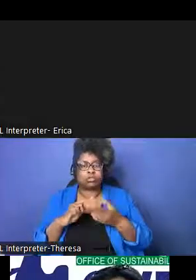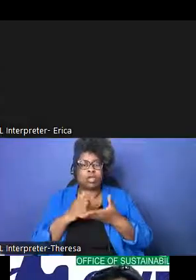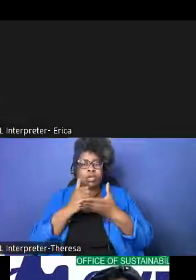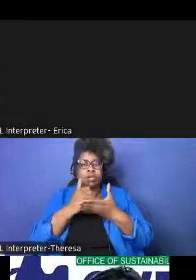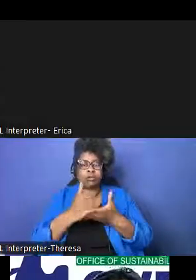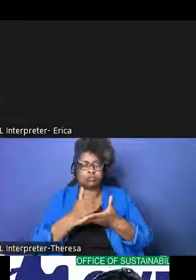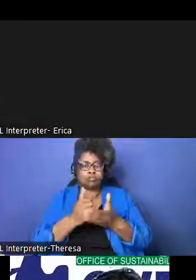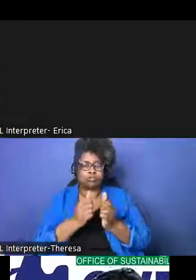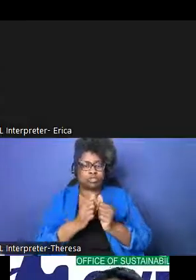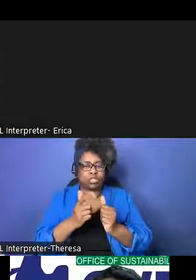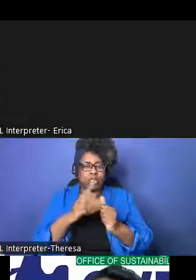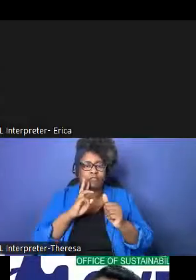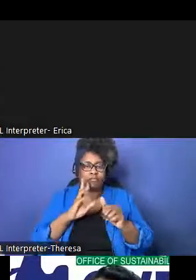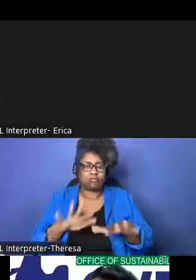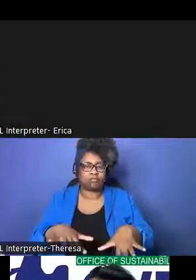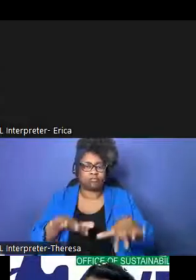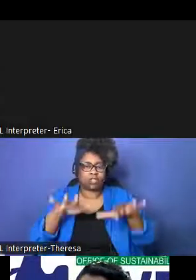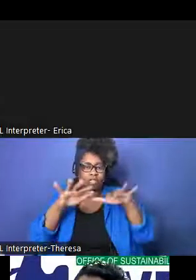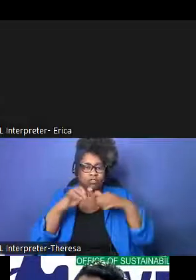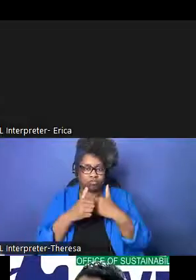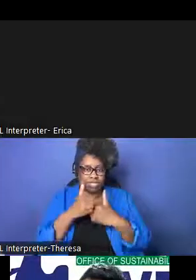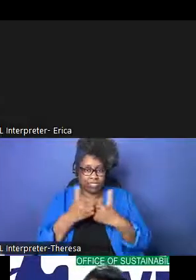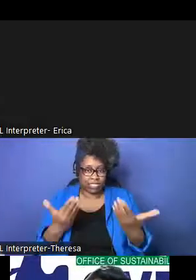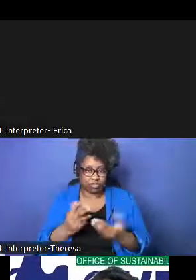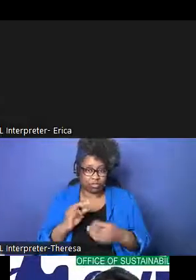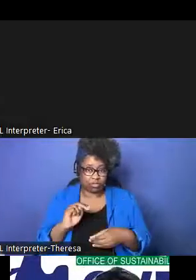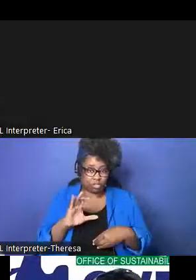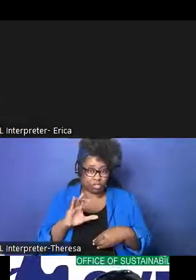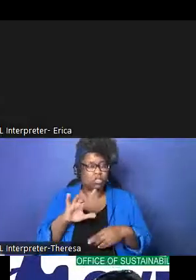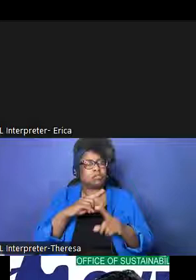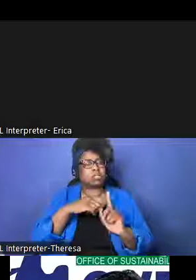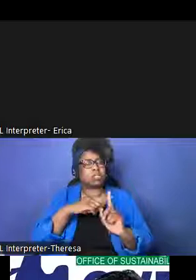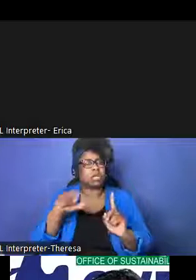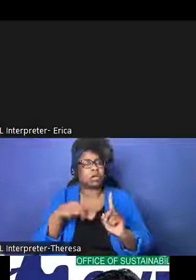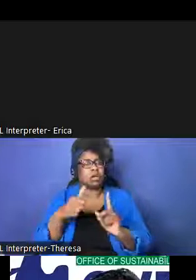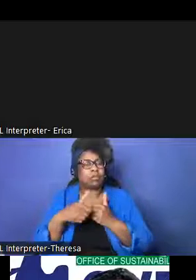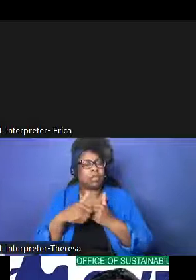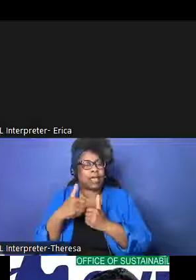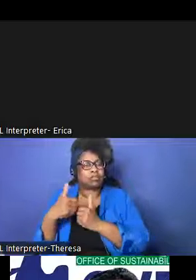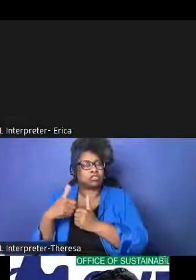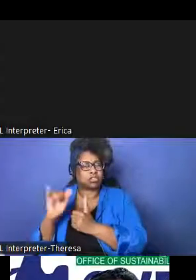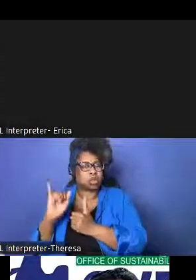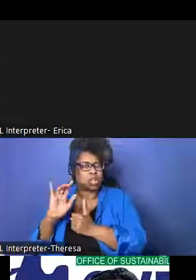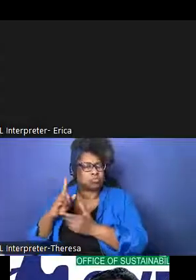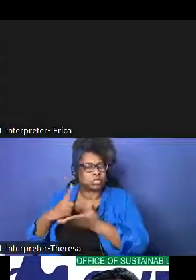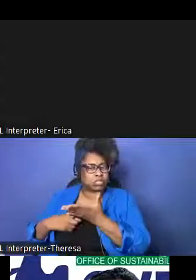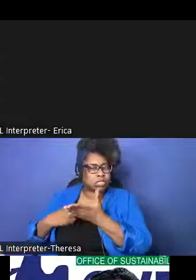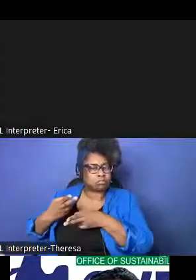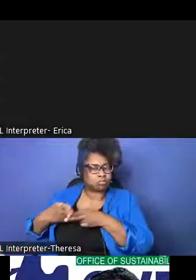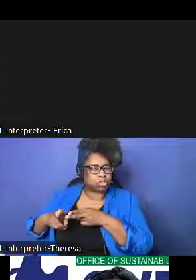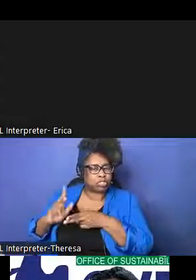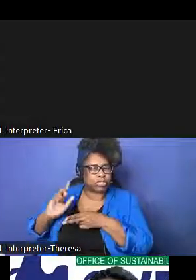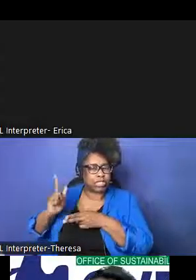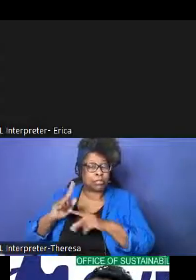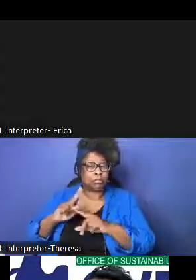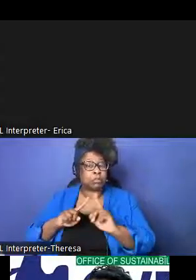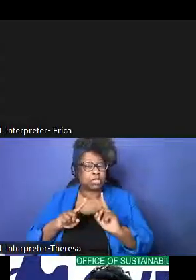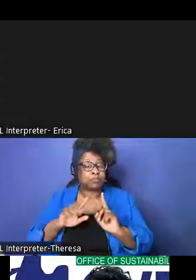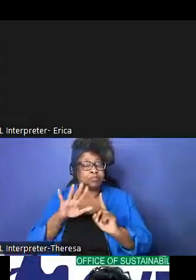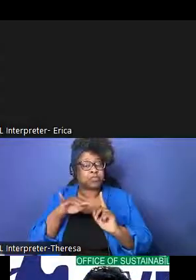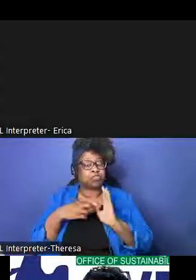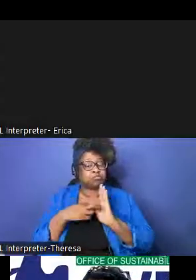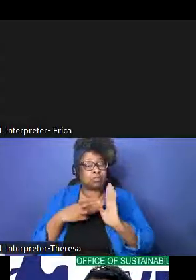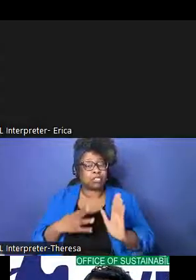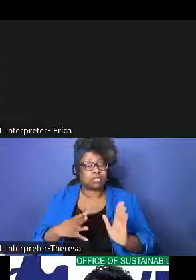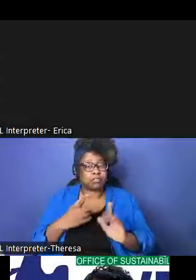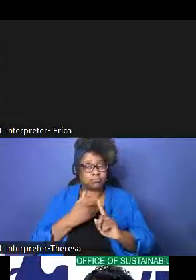Jersey. We're looking at other hazards as well, and we'll talk about that briefly later. But I want to flag that representatives from each of